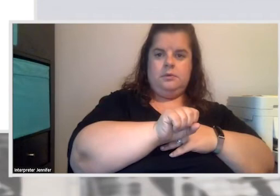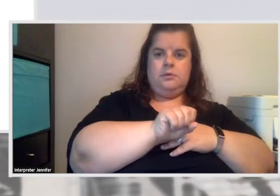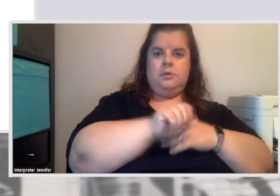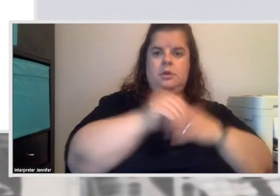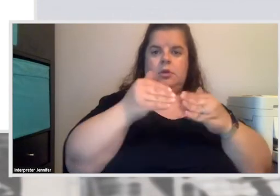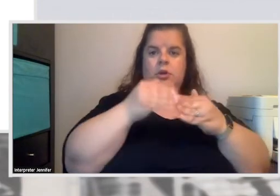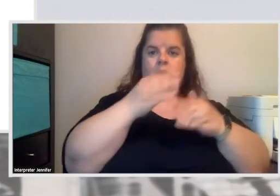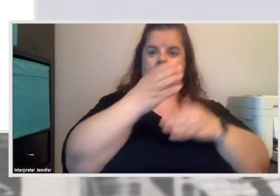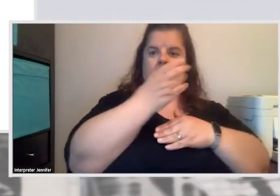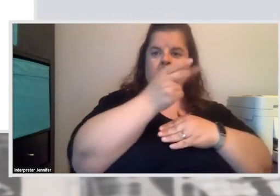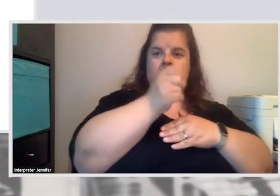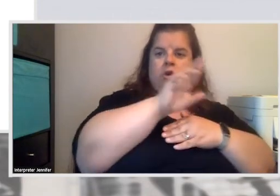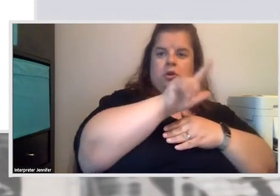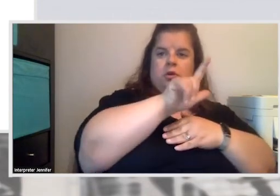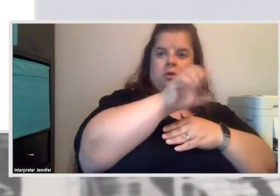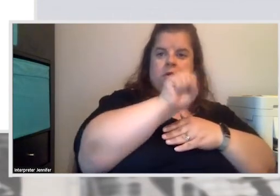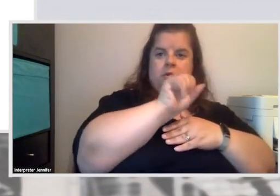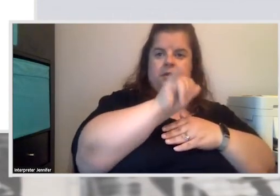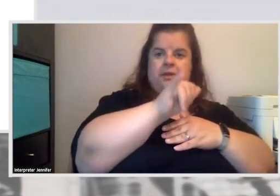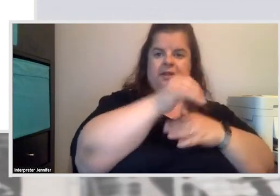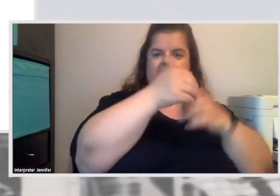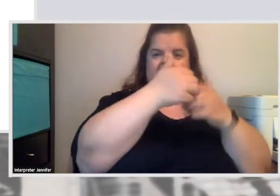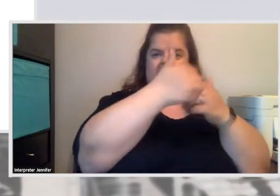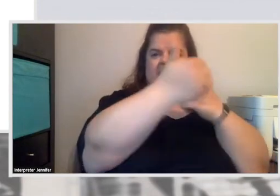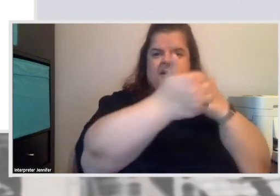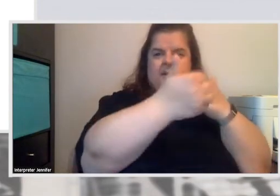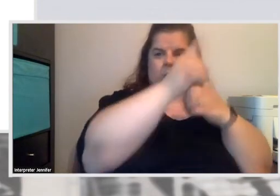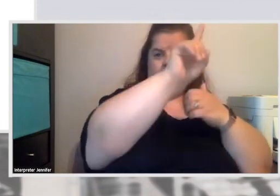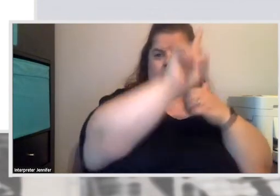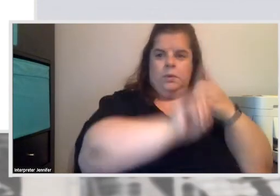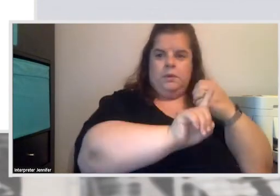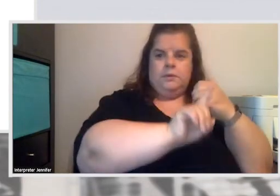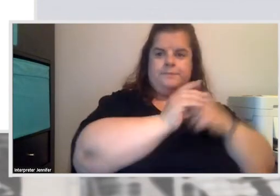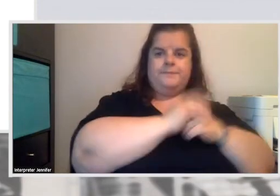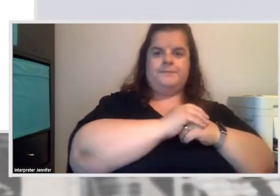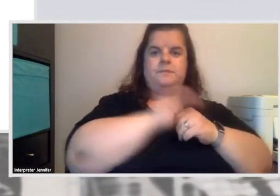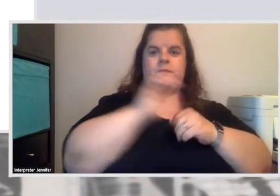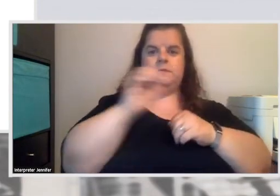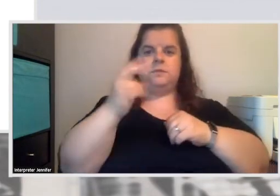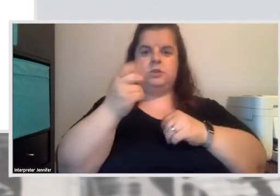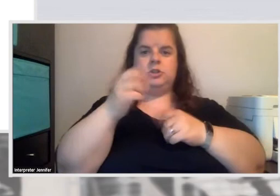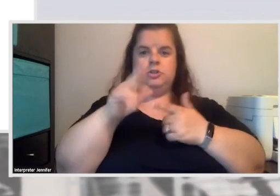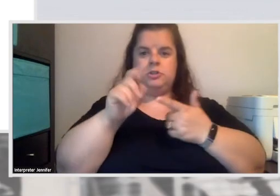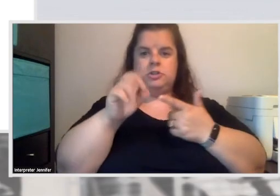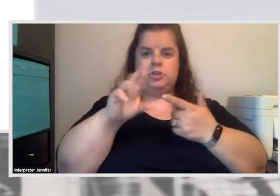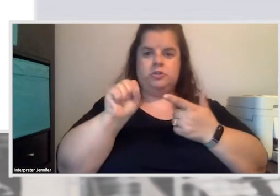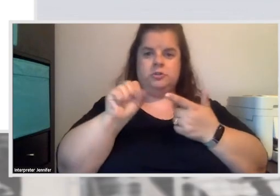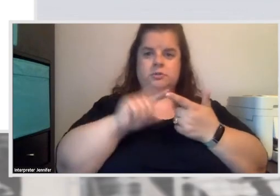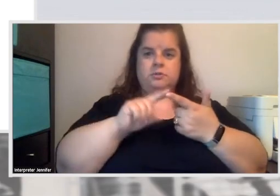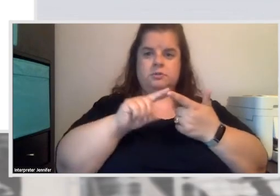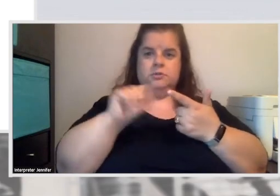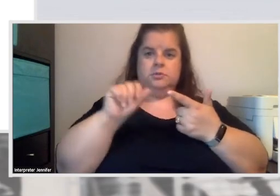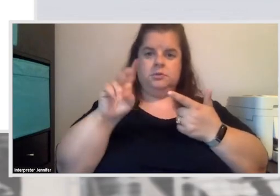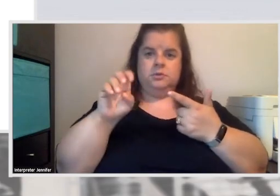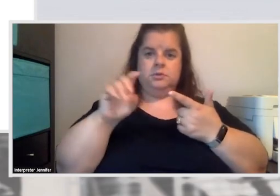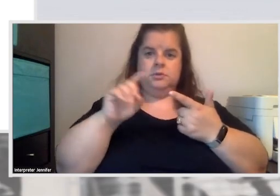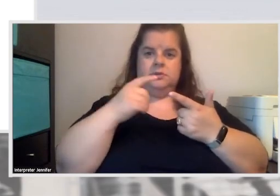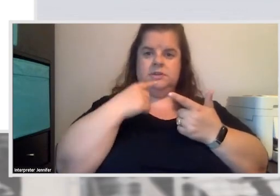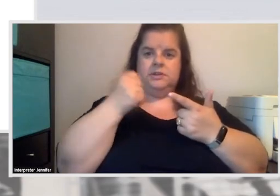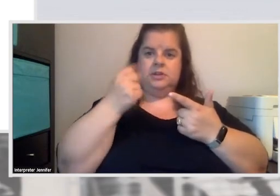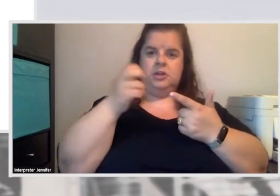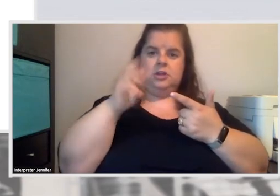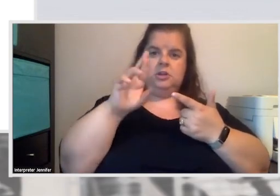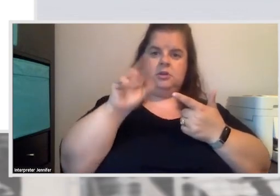you can see it's kind of broken up as the top 1 and 1. Chartiers Avenue. It does say Sheridan, but it's actually the